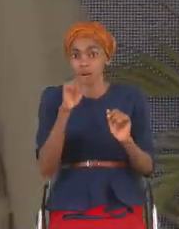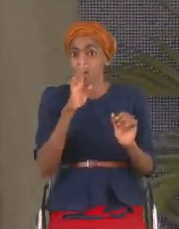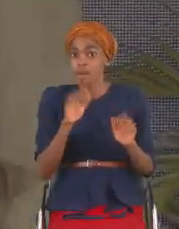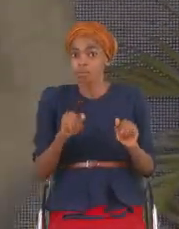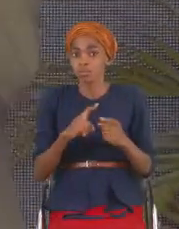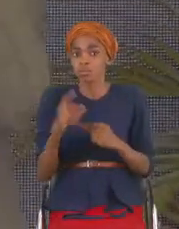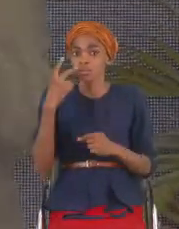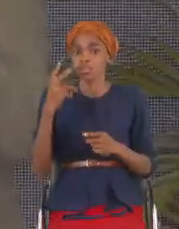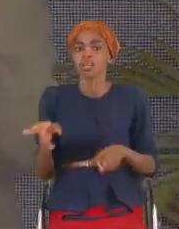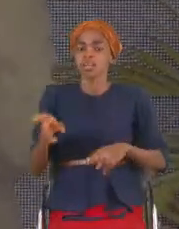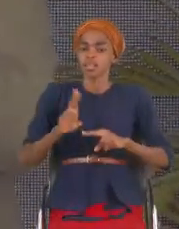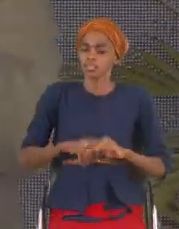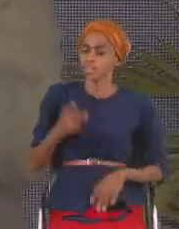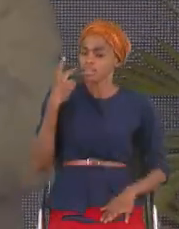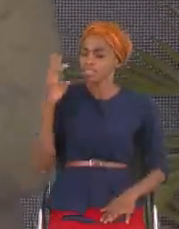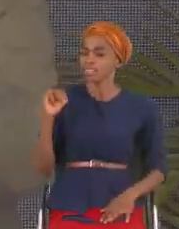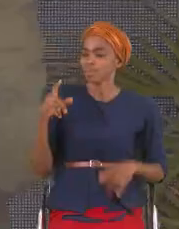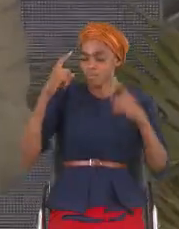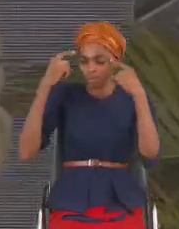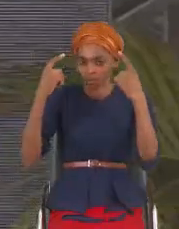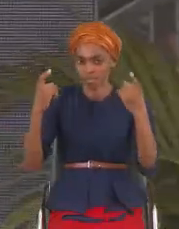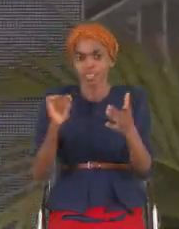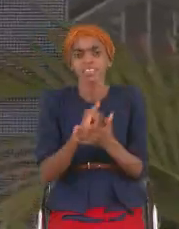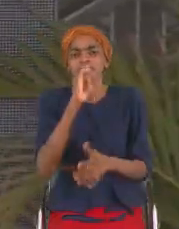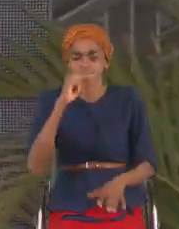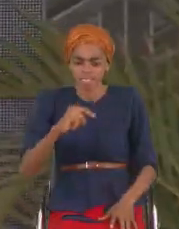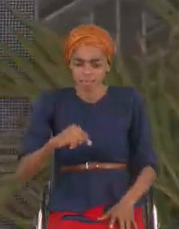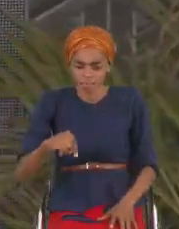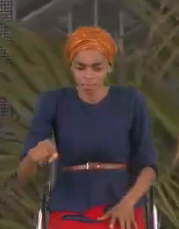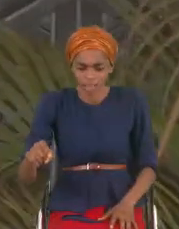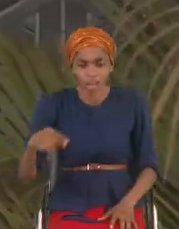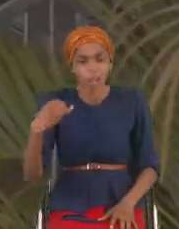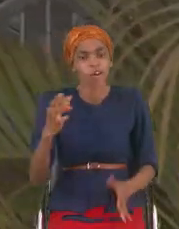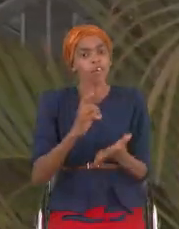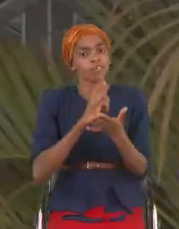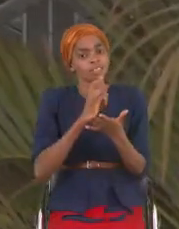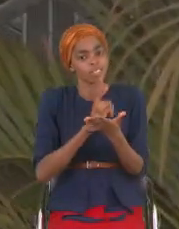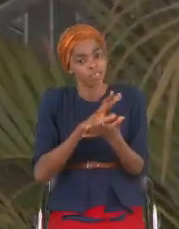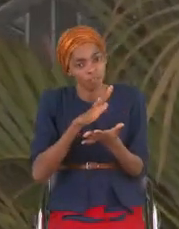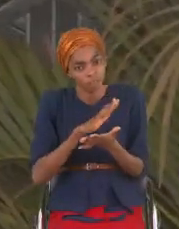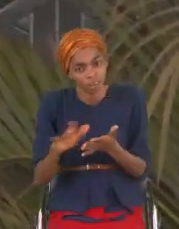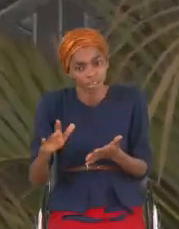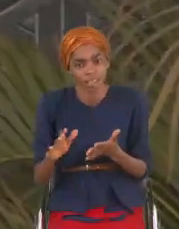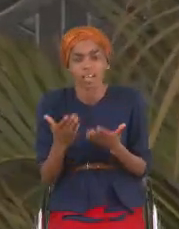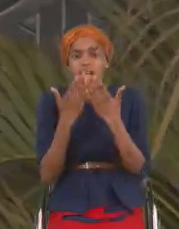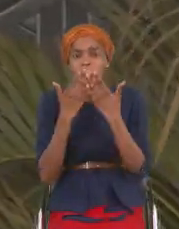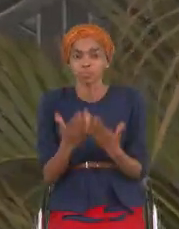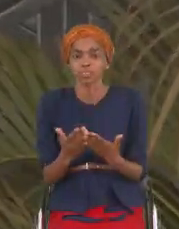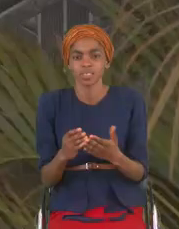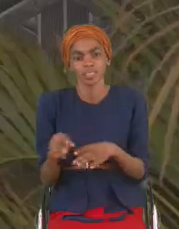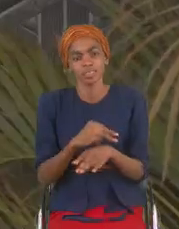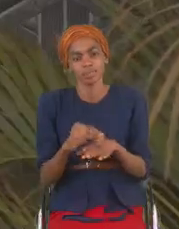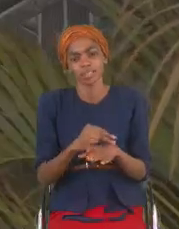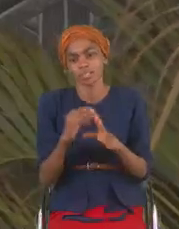them succeed. That's the mark of divinely appreciated ministers. Number 3